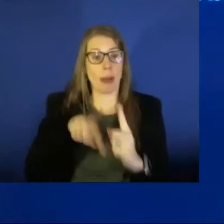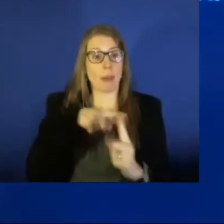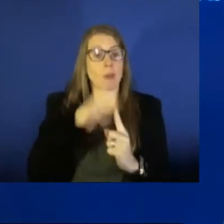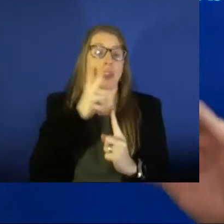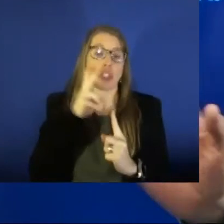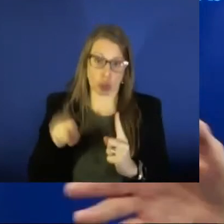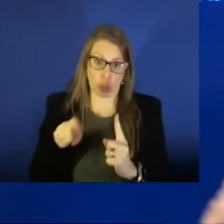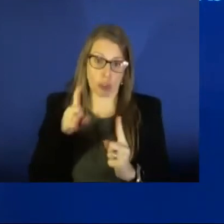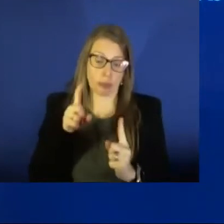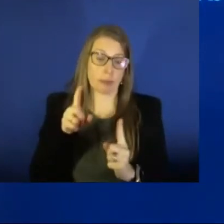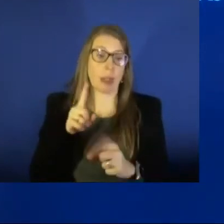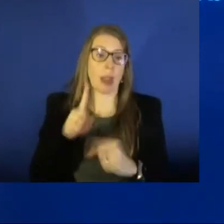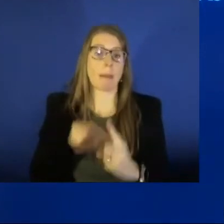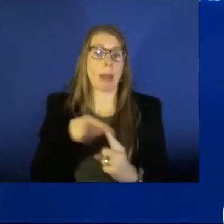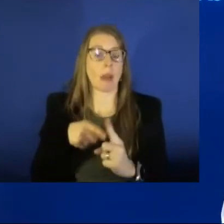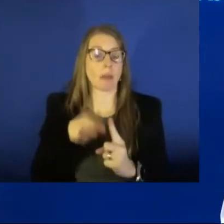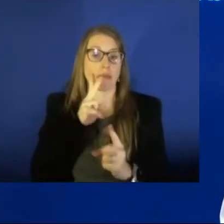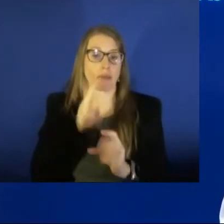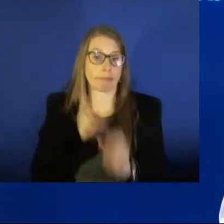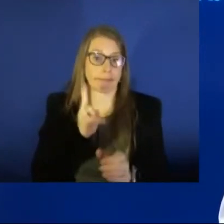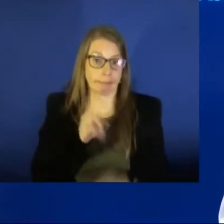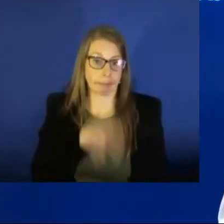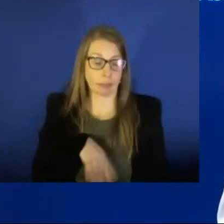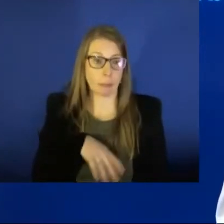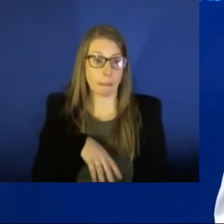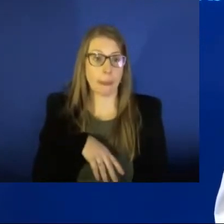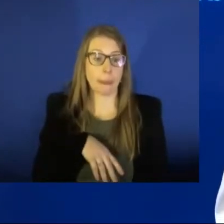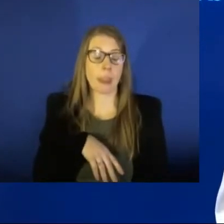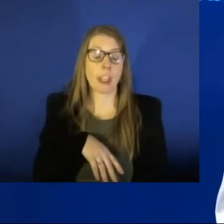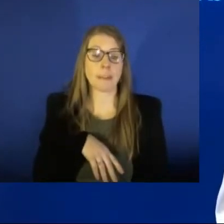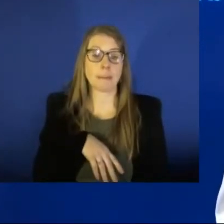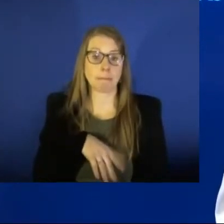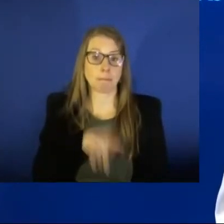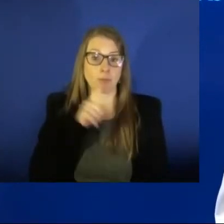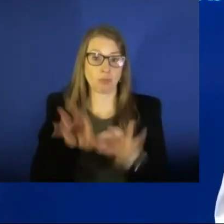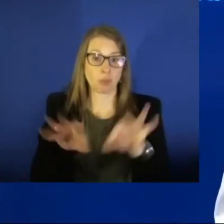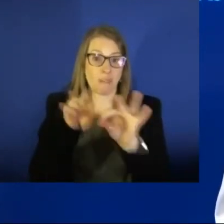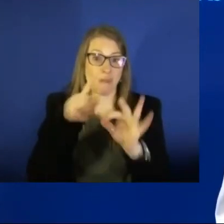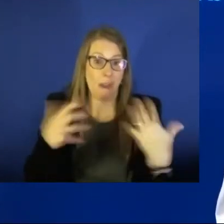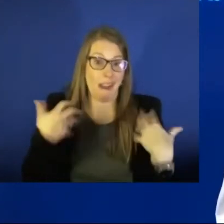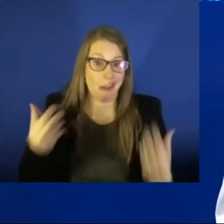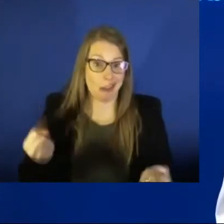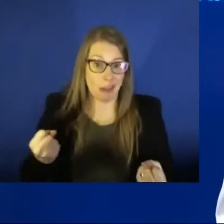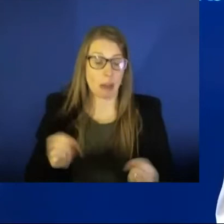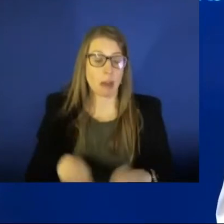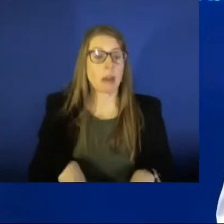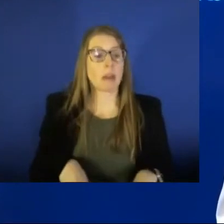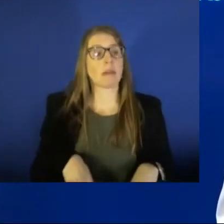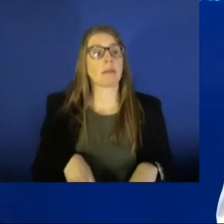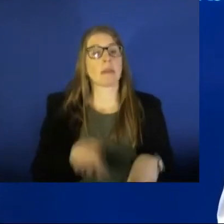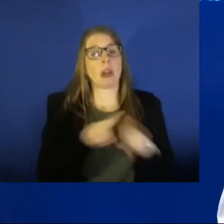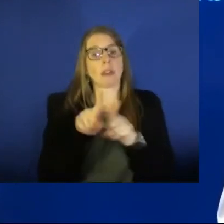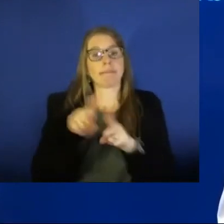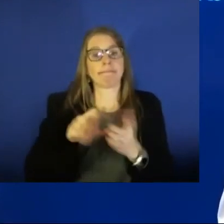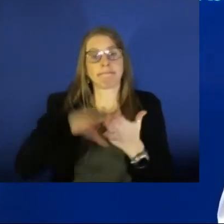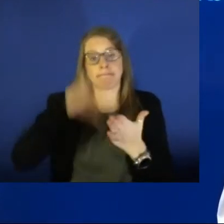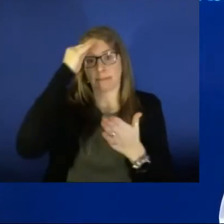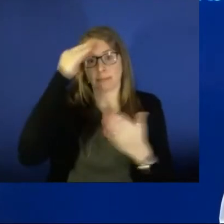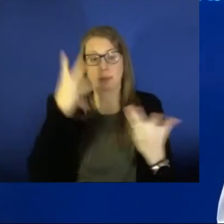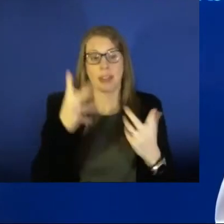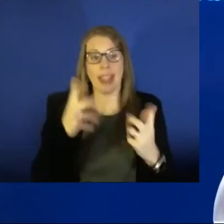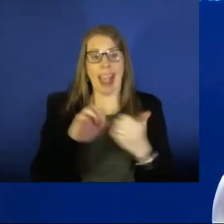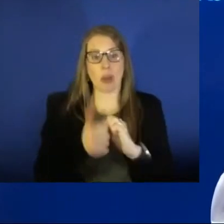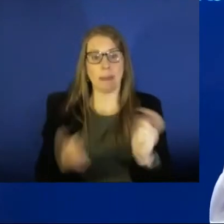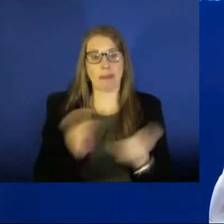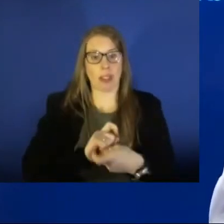cessation, because that's a really approximately a very big deal for health. What I also think we have to learn to do is how to pivot. If you think about the